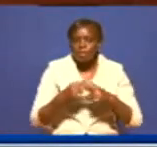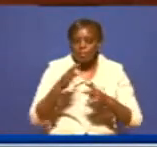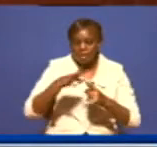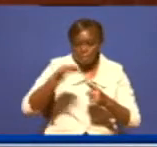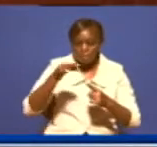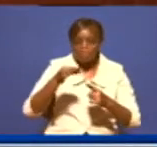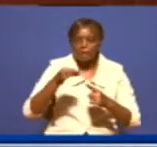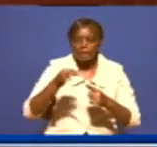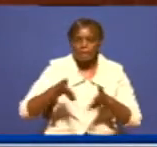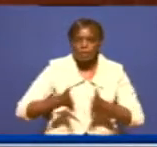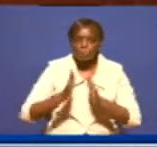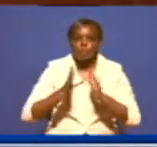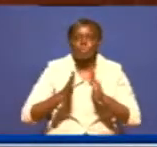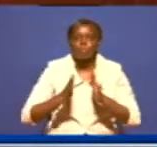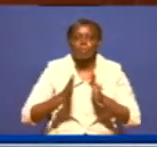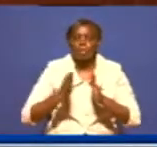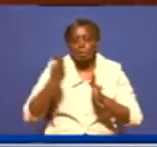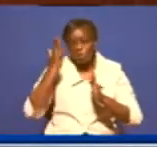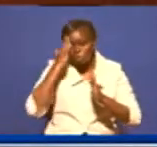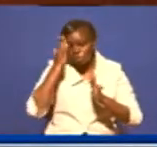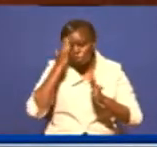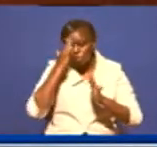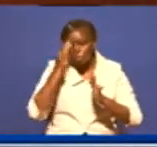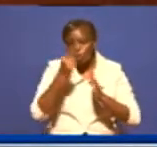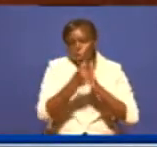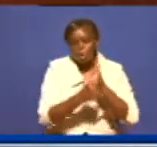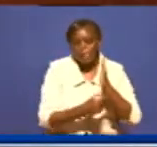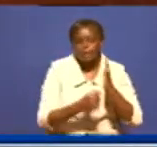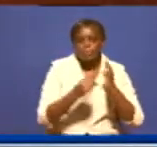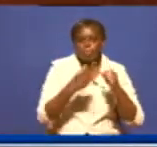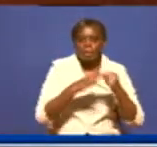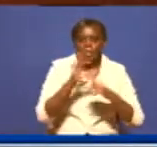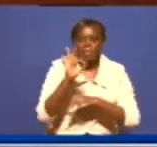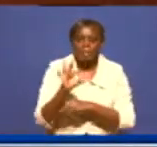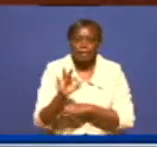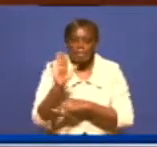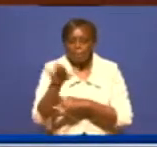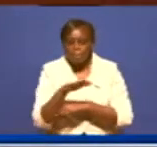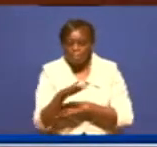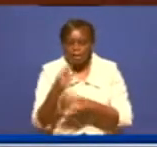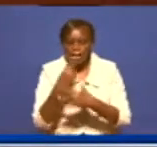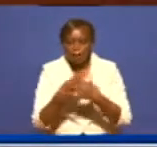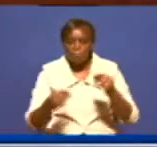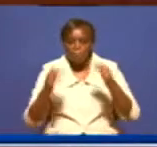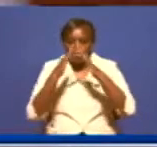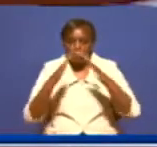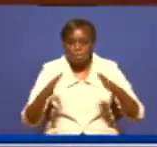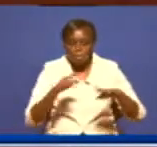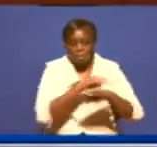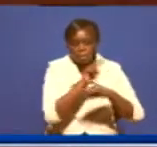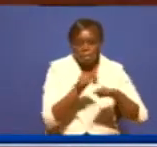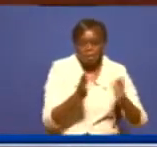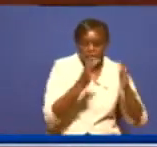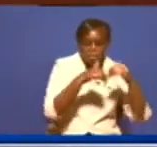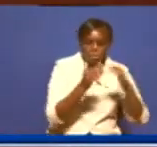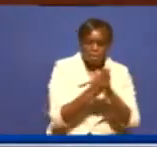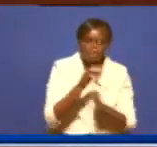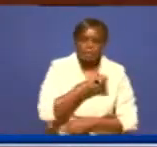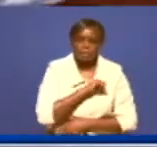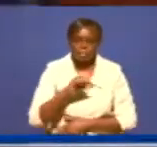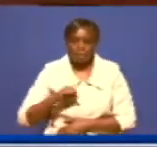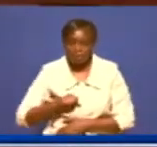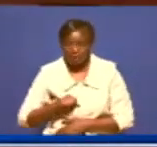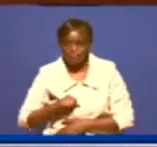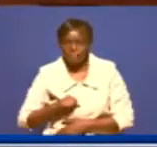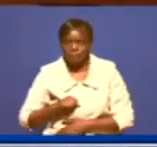amnesia? And they know under Article 93, Parliament is both houses. It is the National Assembly and the Senate. And you